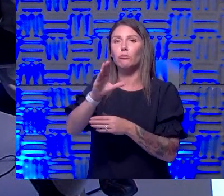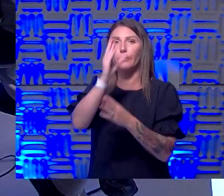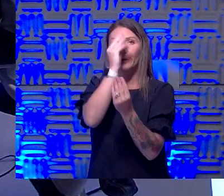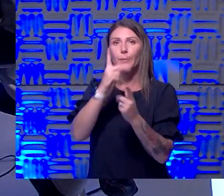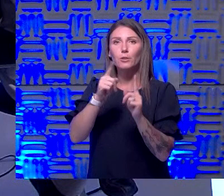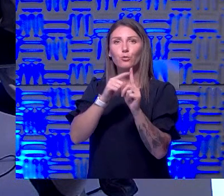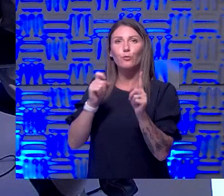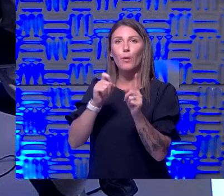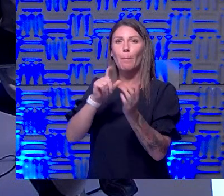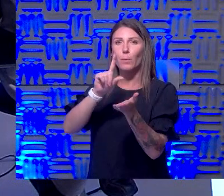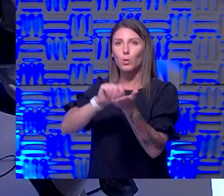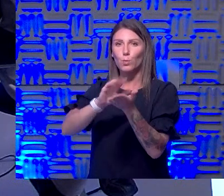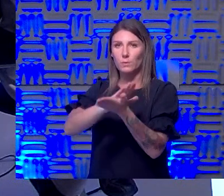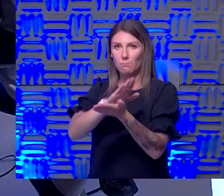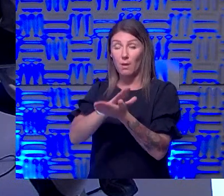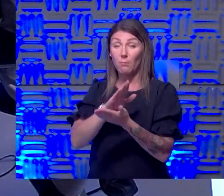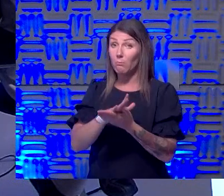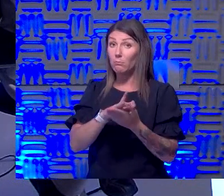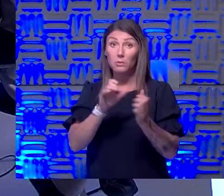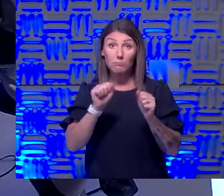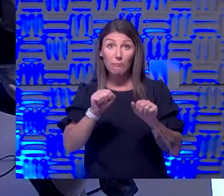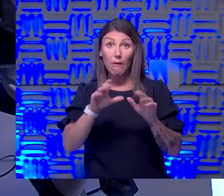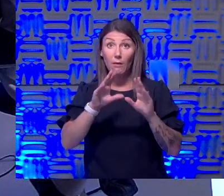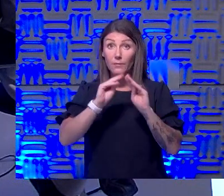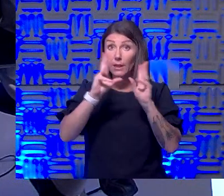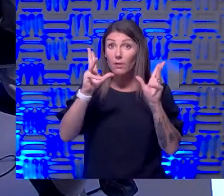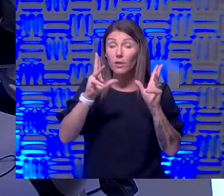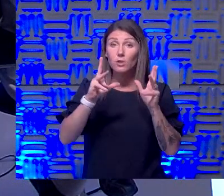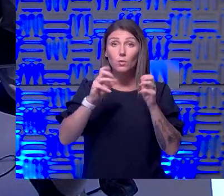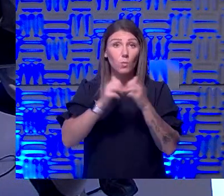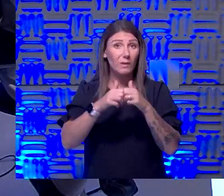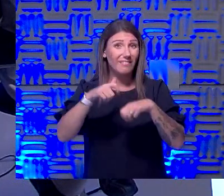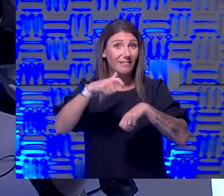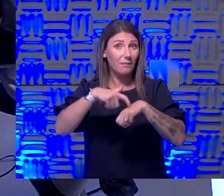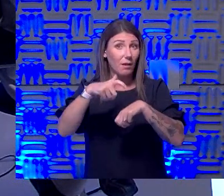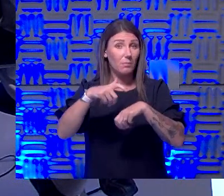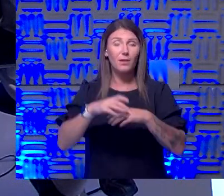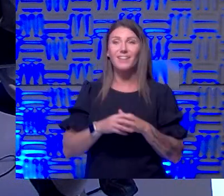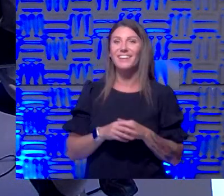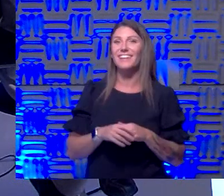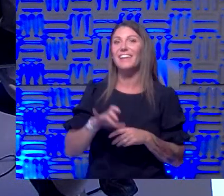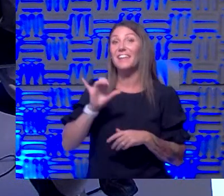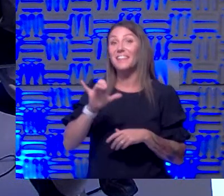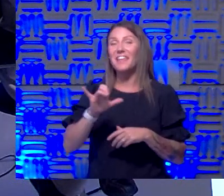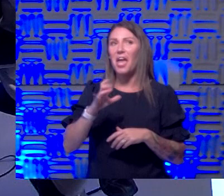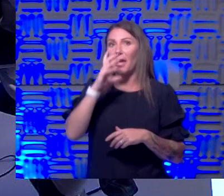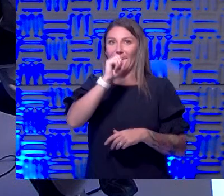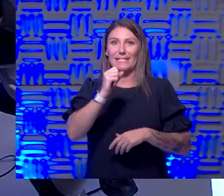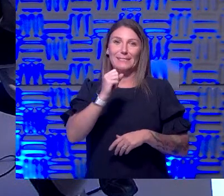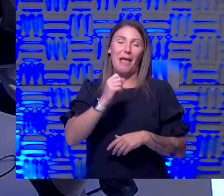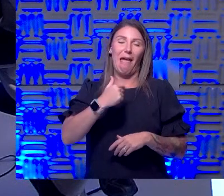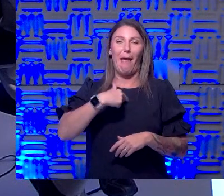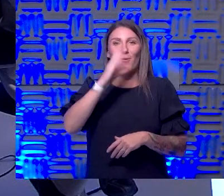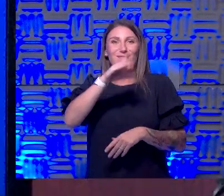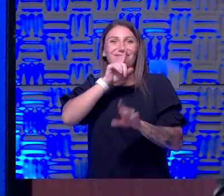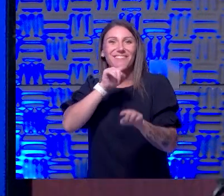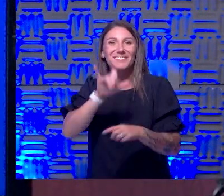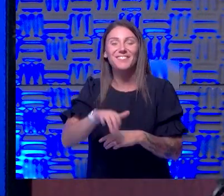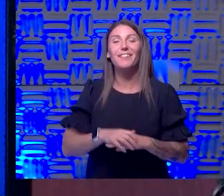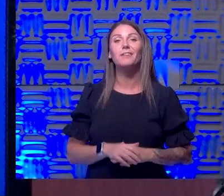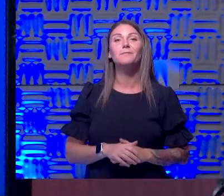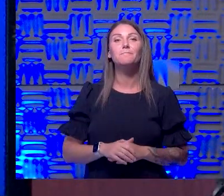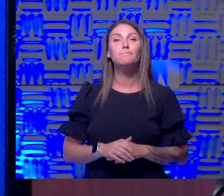any clarification around that? Thanks for the question. On the timing? I guess that will be for me. For one